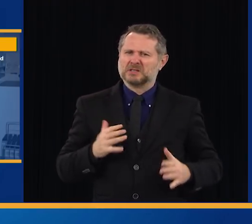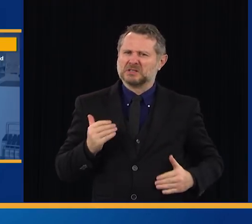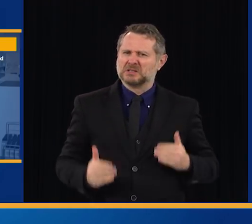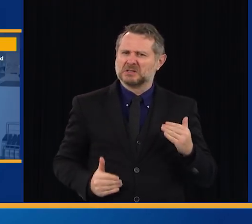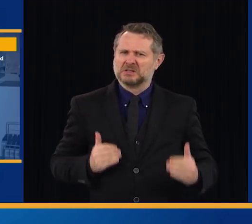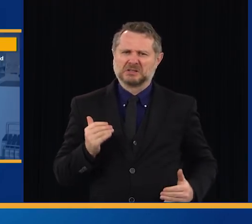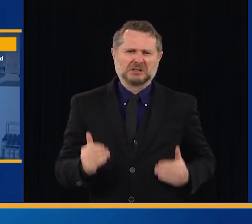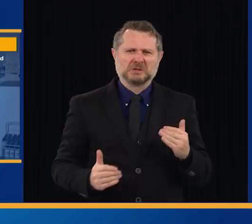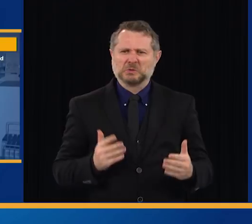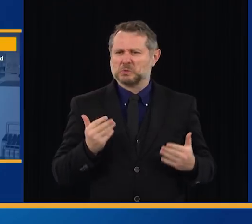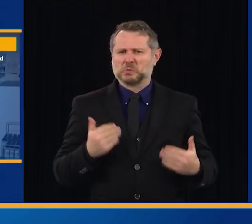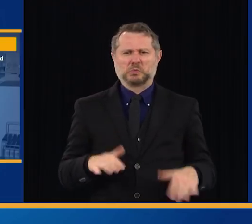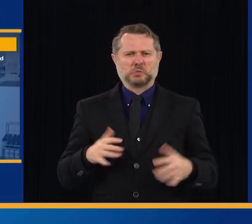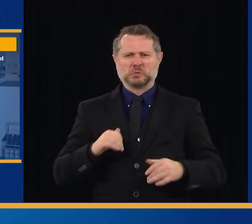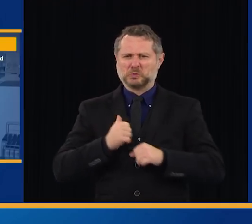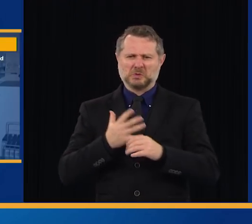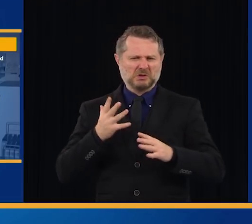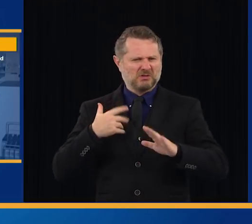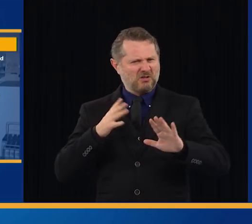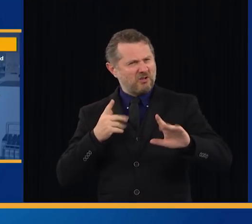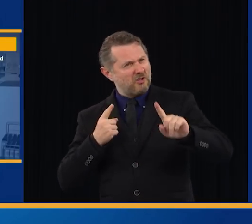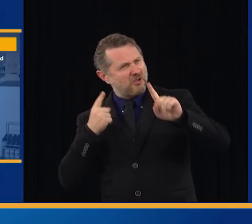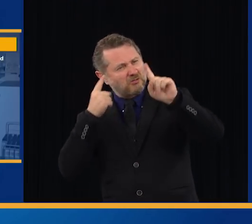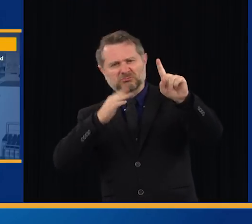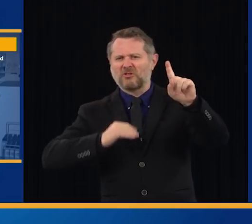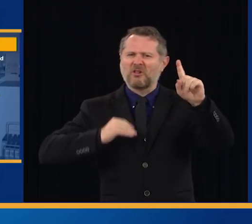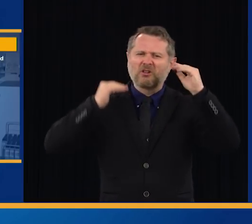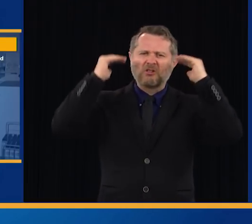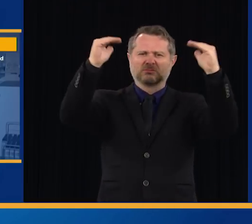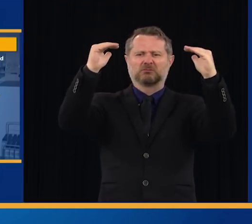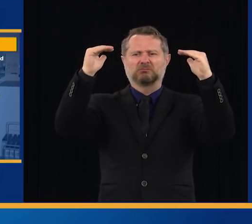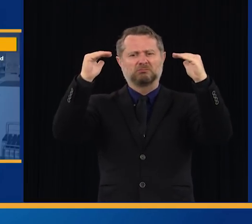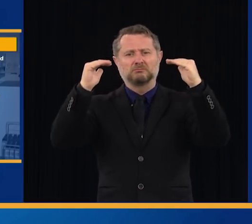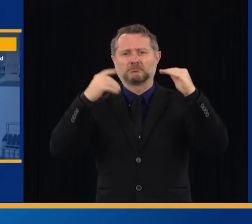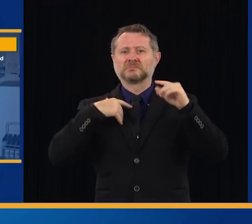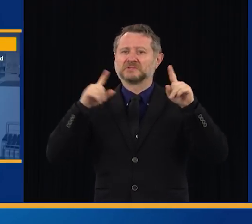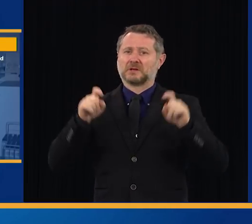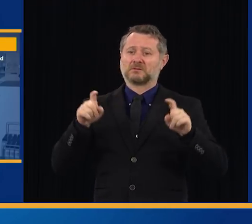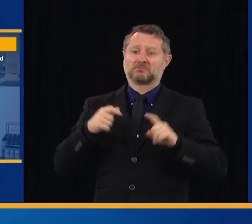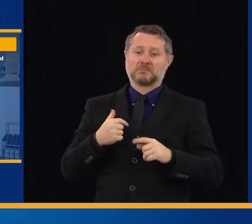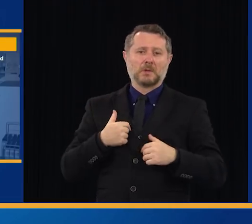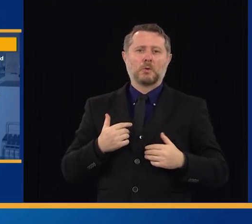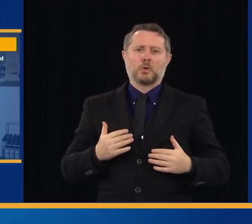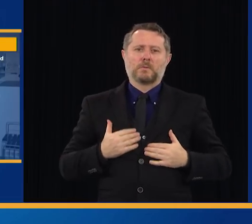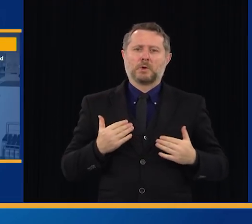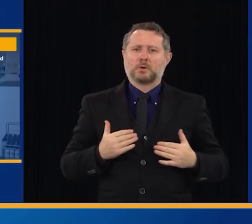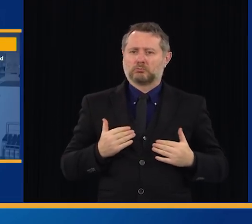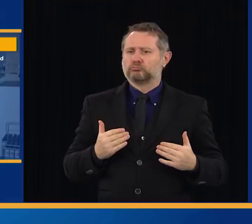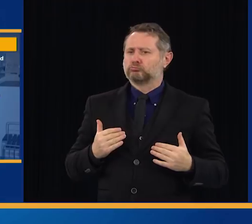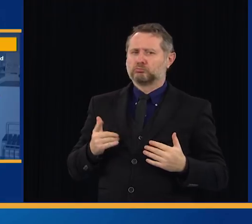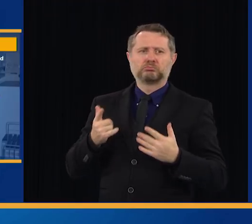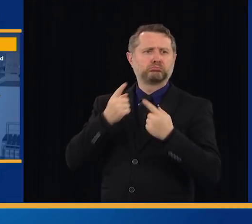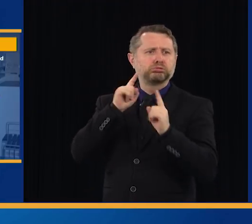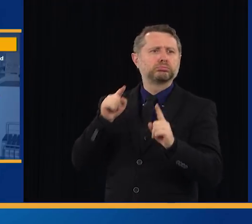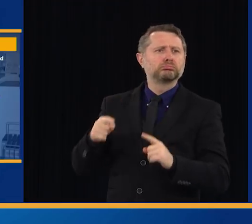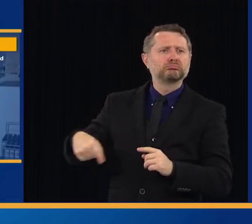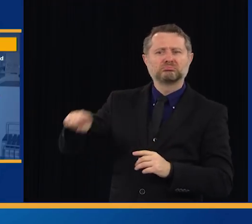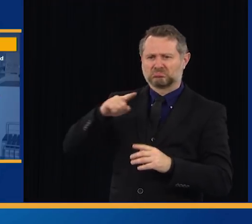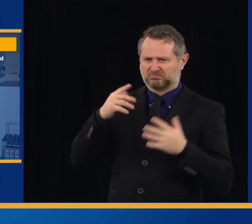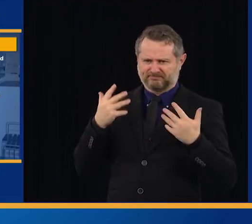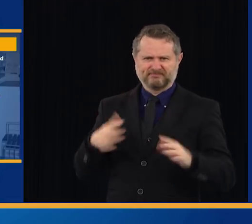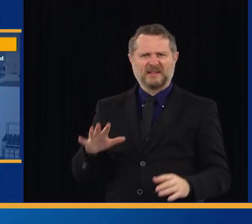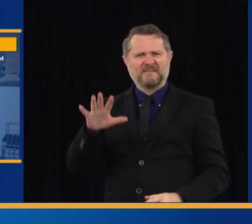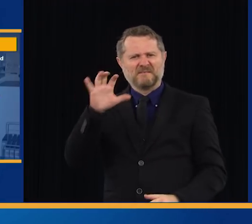we began, and I'm happy to say they did it. We've done